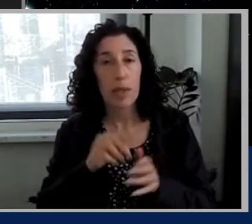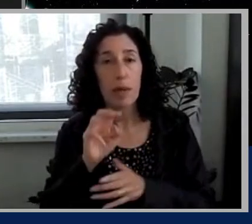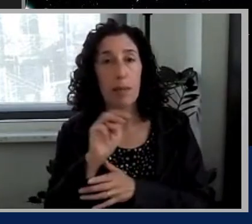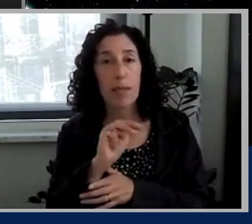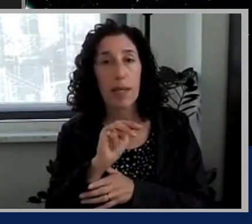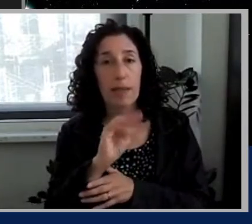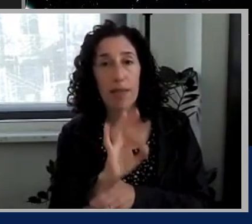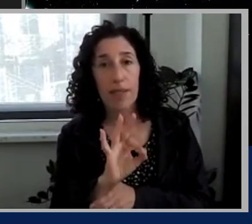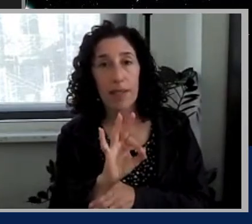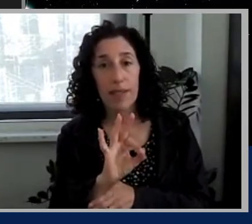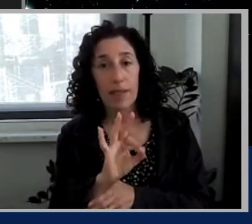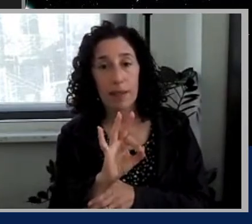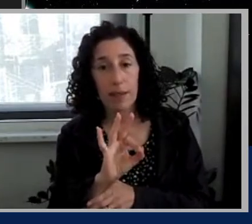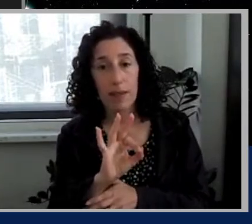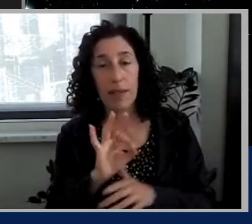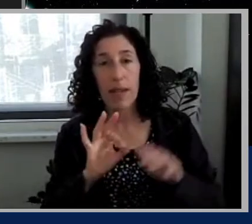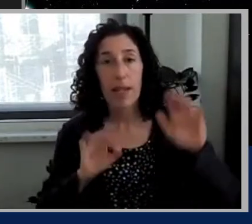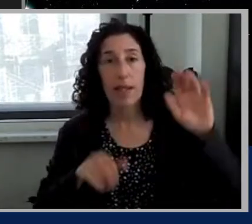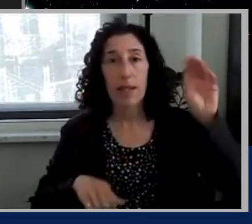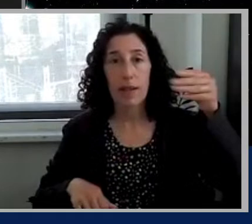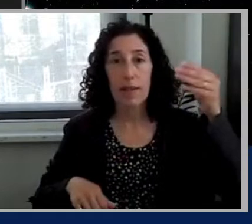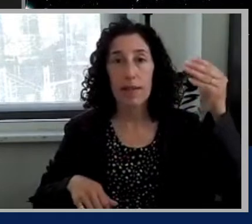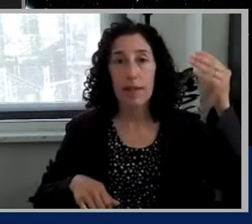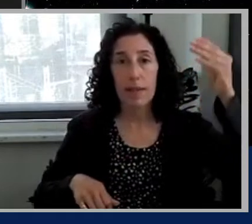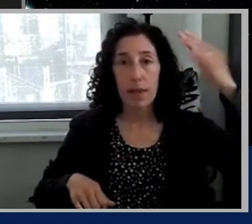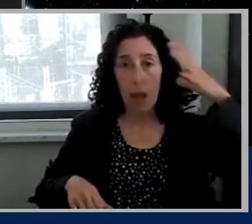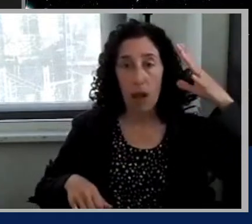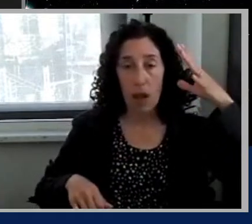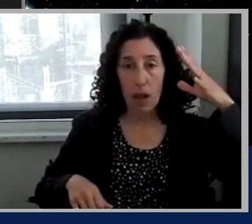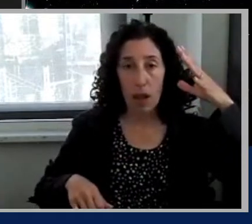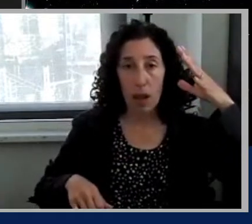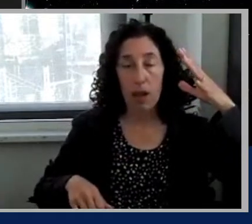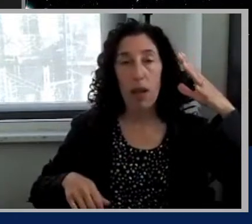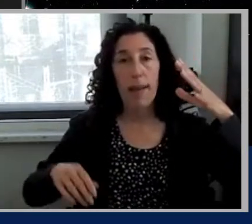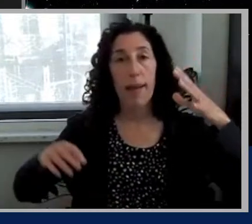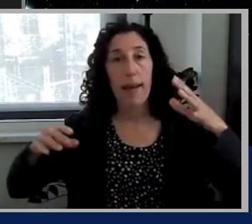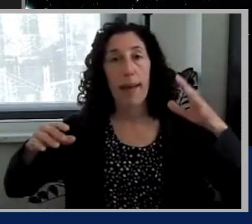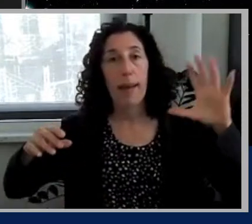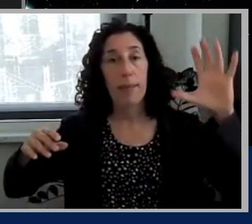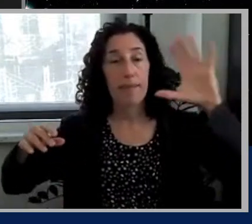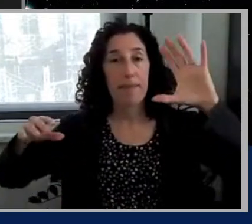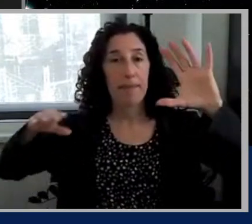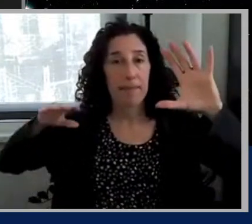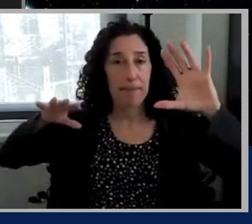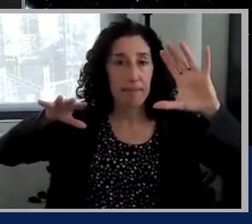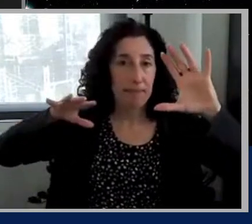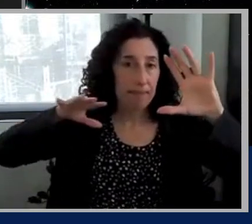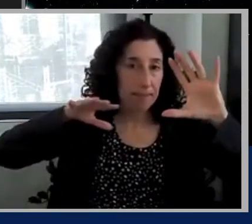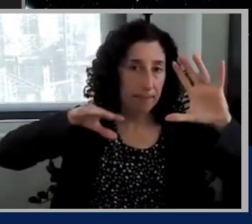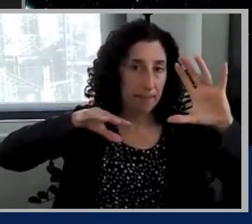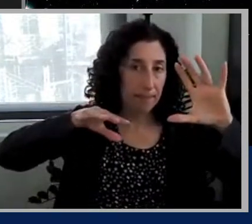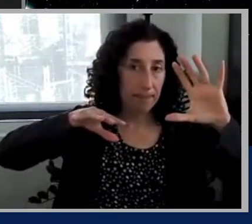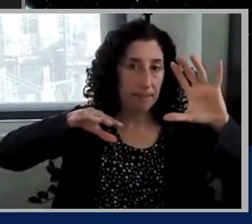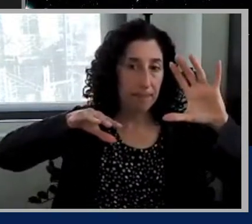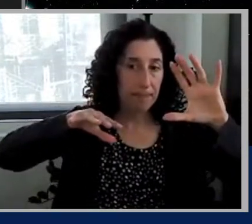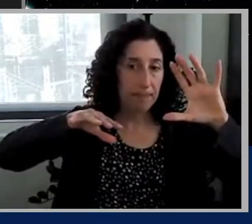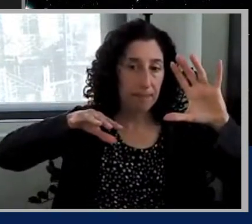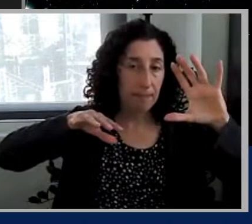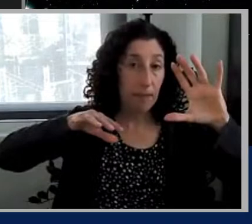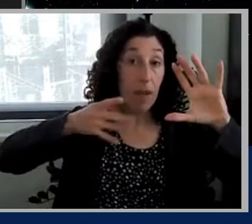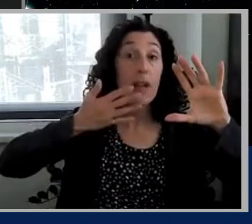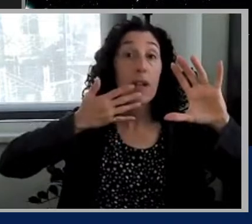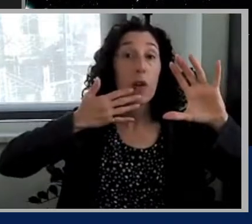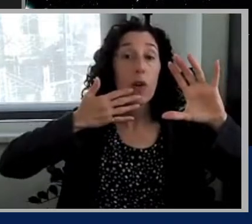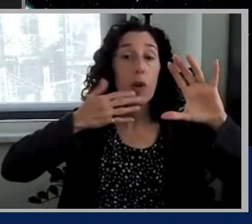demonstrate with the different colors of yarn is the way that the field gets twisted. And you can picture the field lines themselves holding